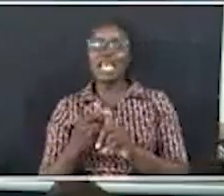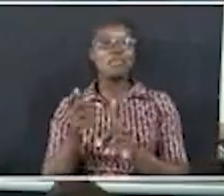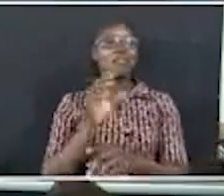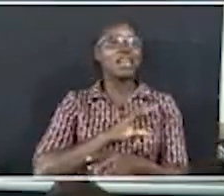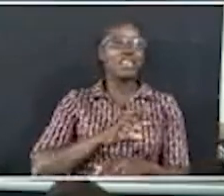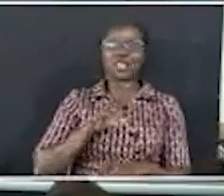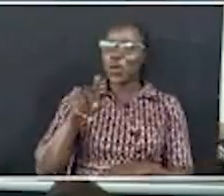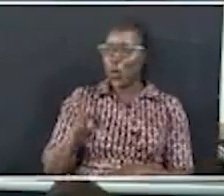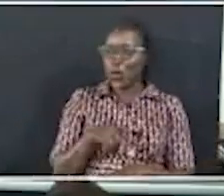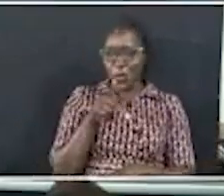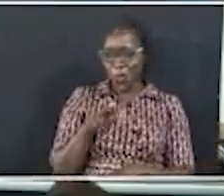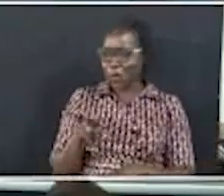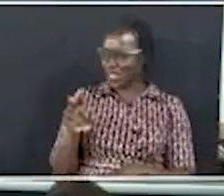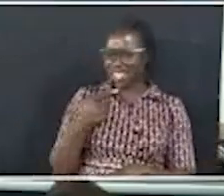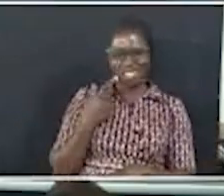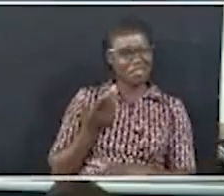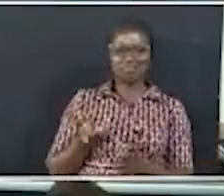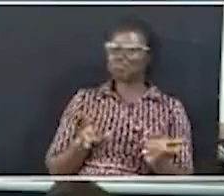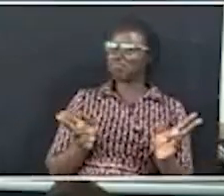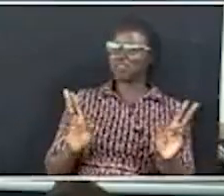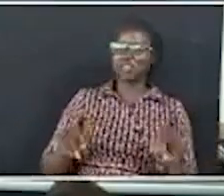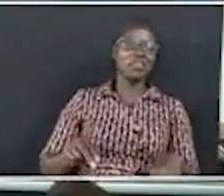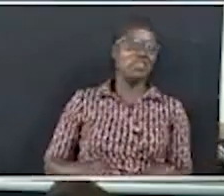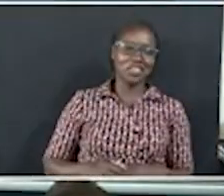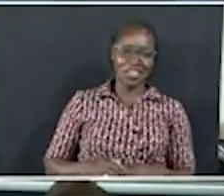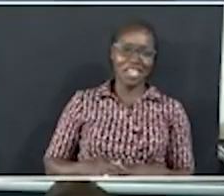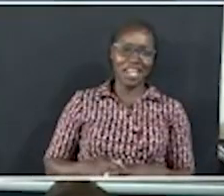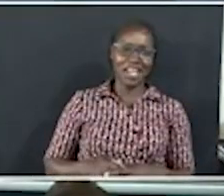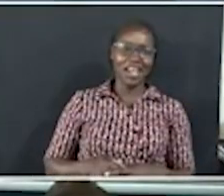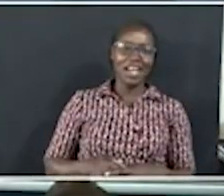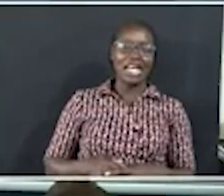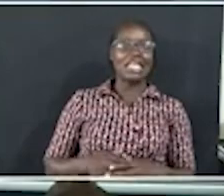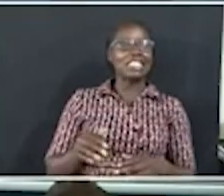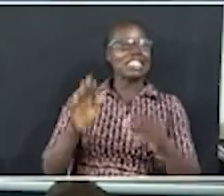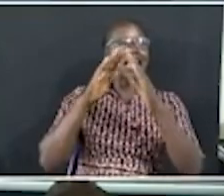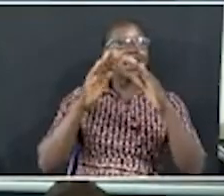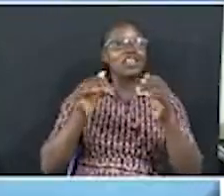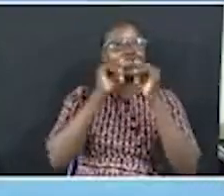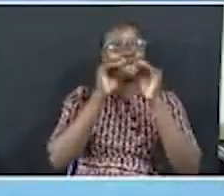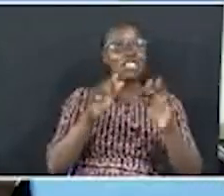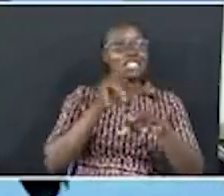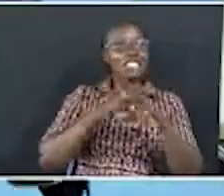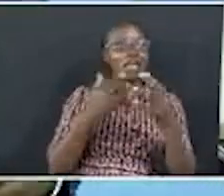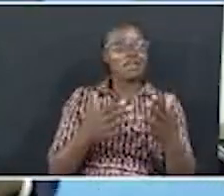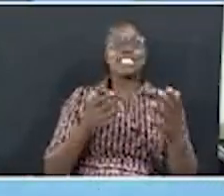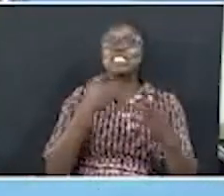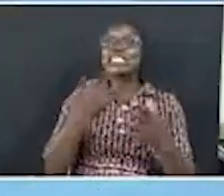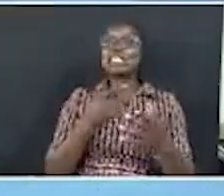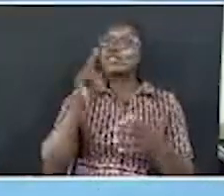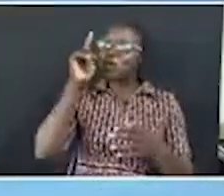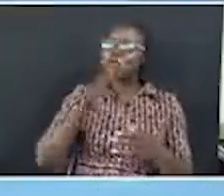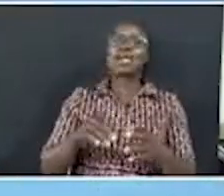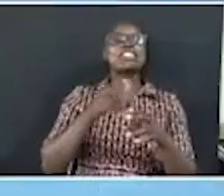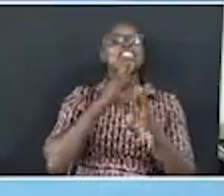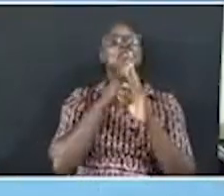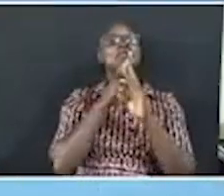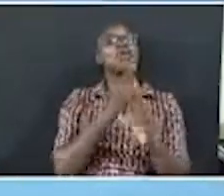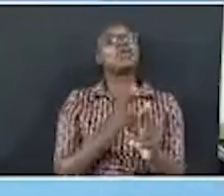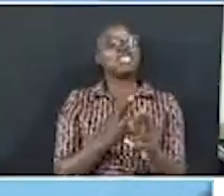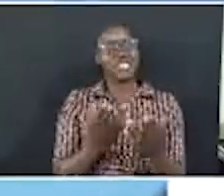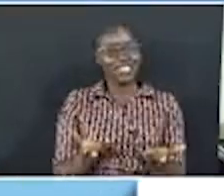character walk around saying things. No, it's a house of blessing. When things are said, you are supposed to